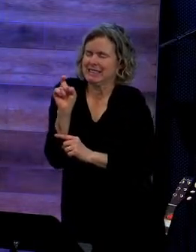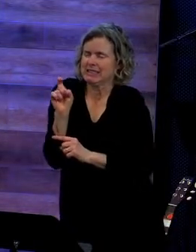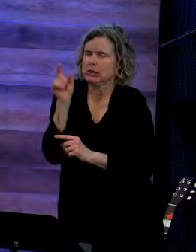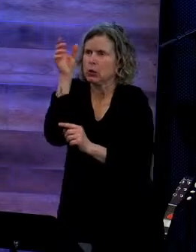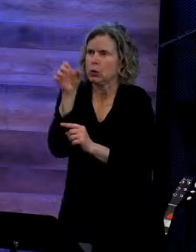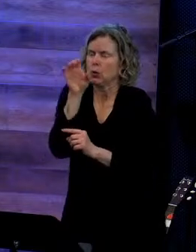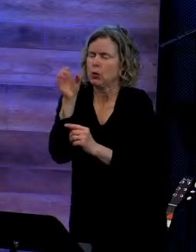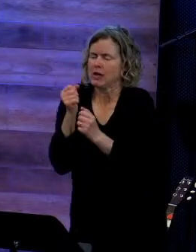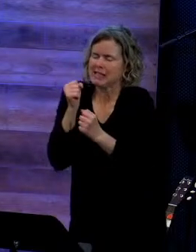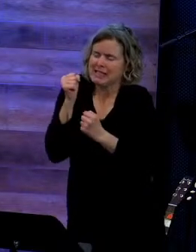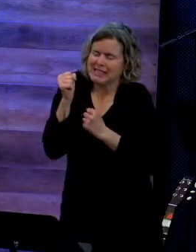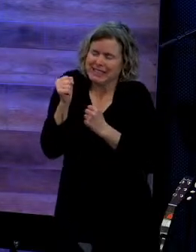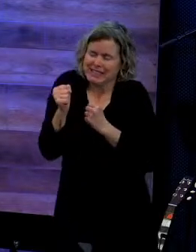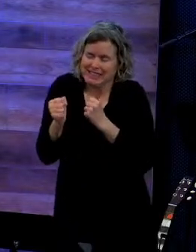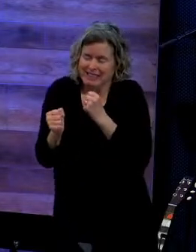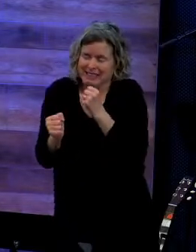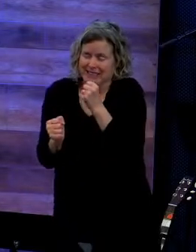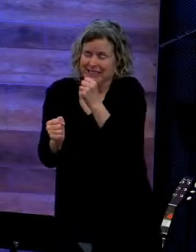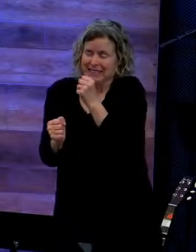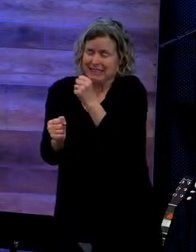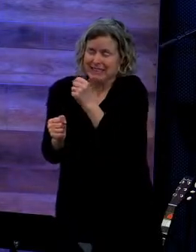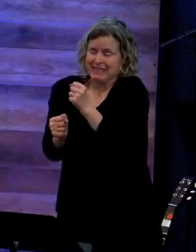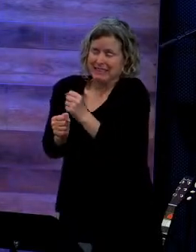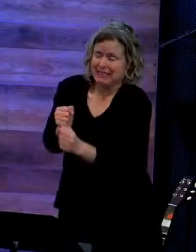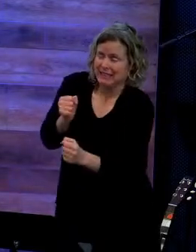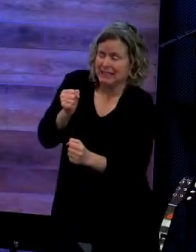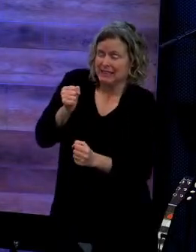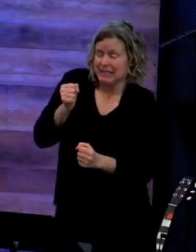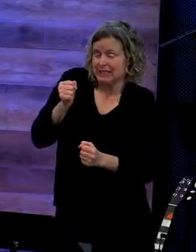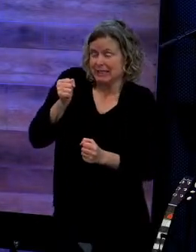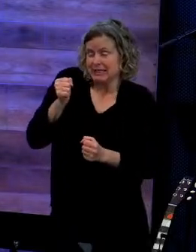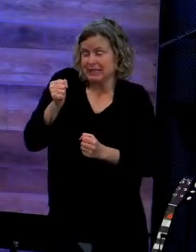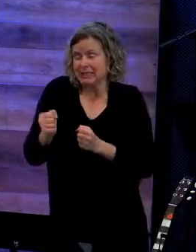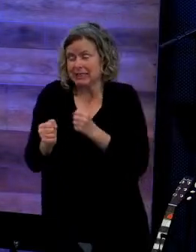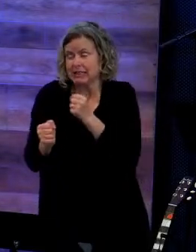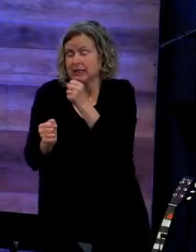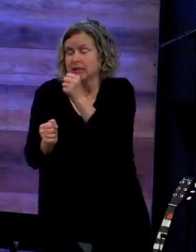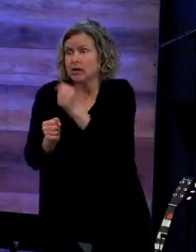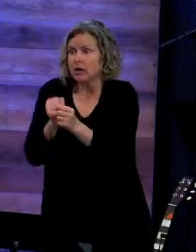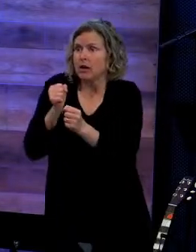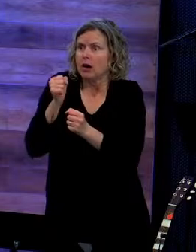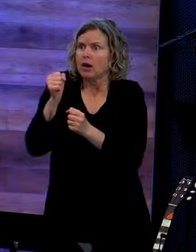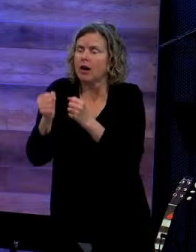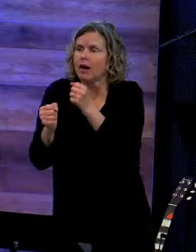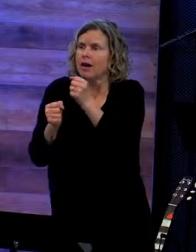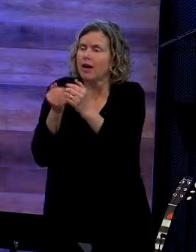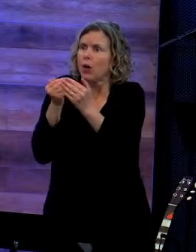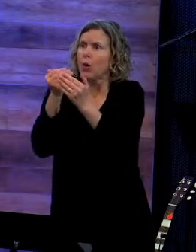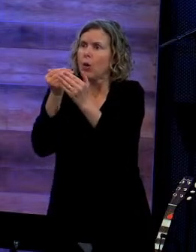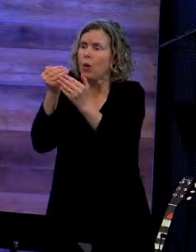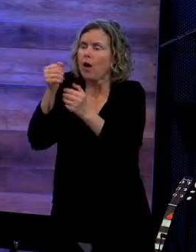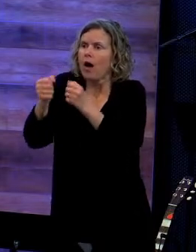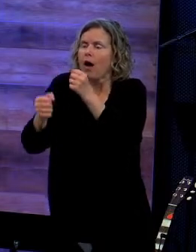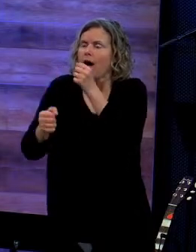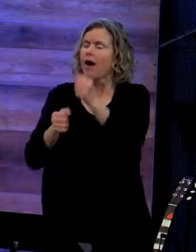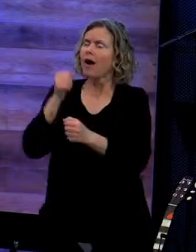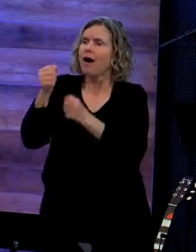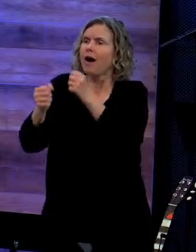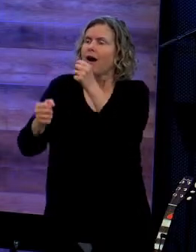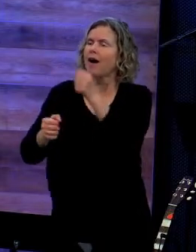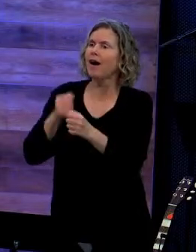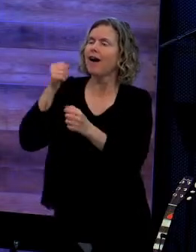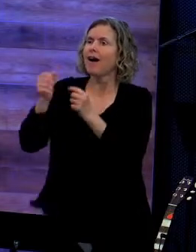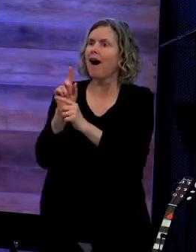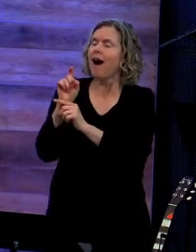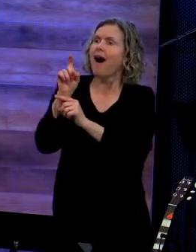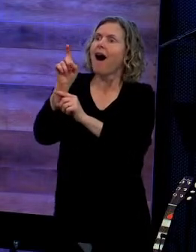back and began to tumble, and so continued to do so till it came to the mouth of the tomb, where it fell in, and I saw